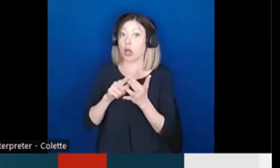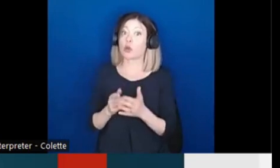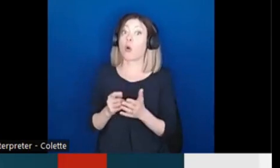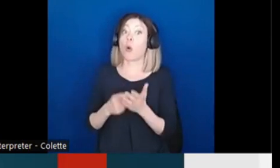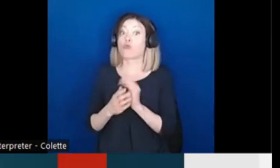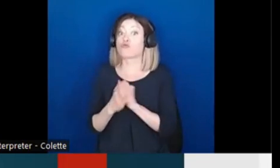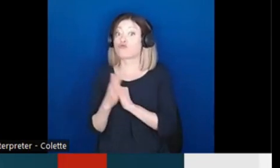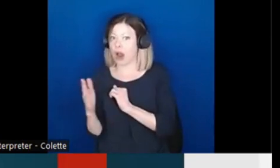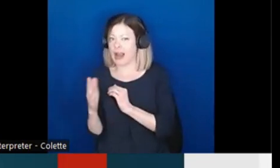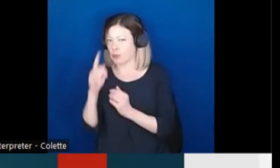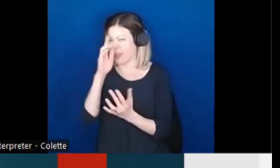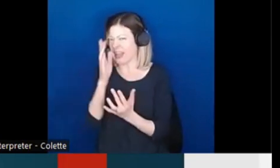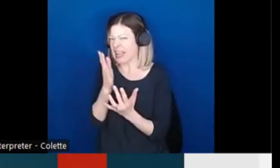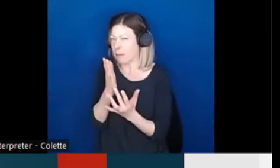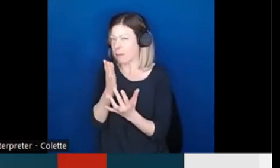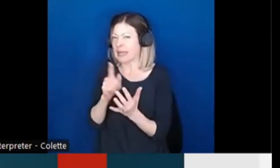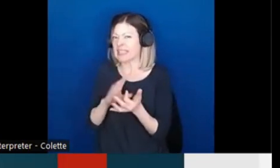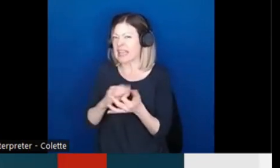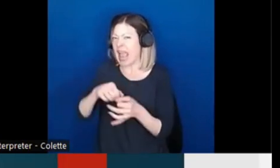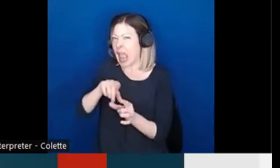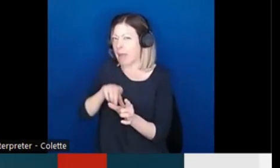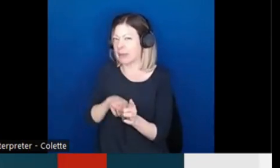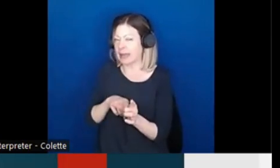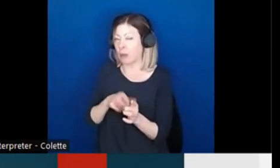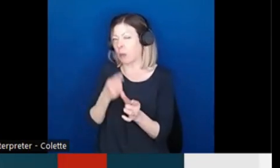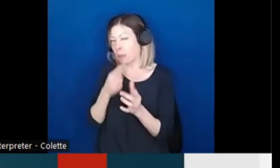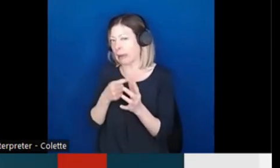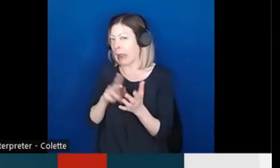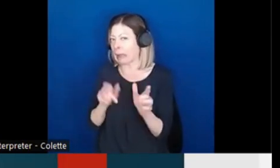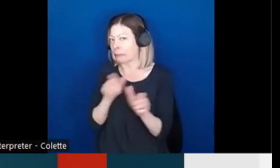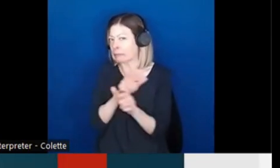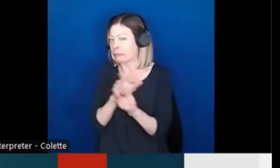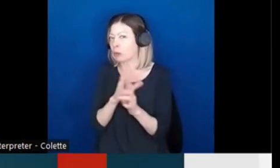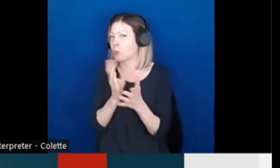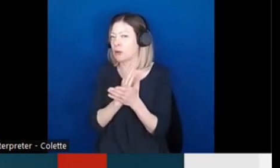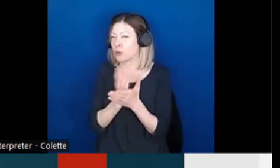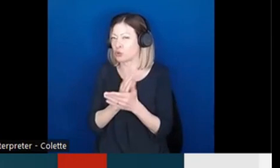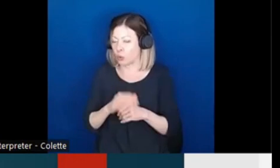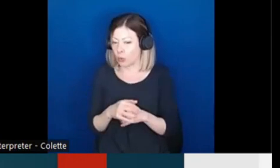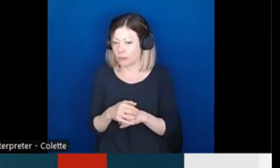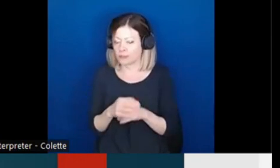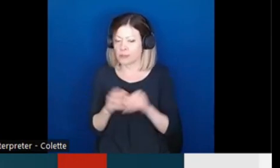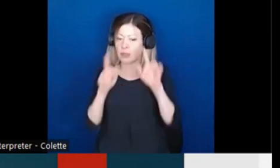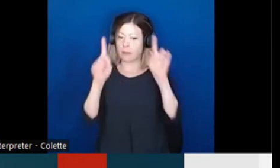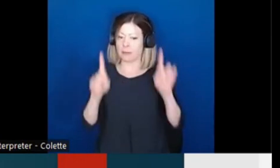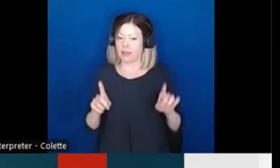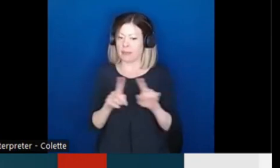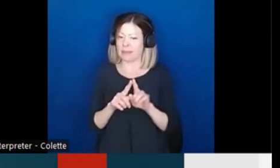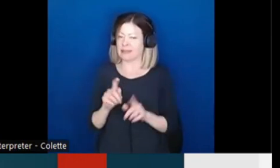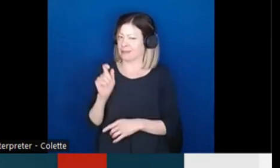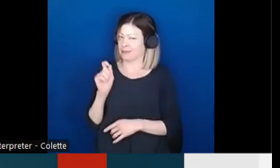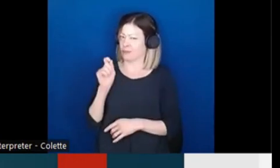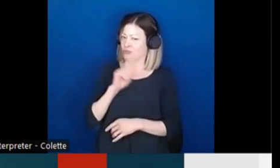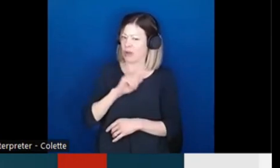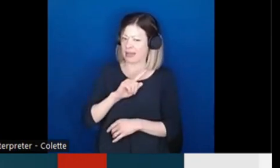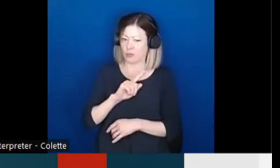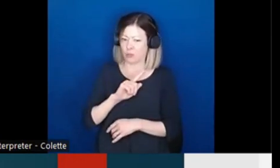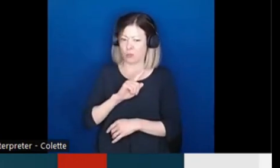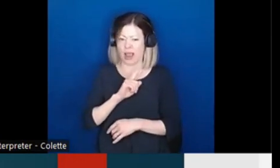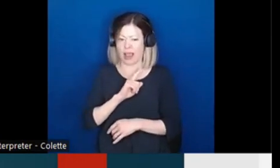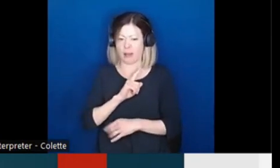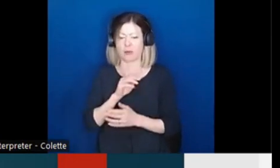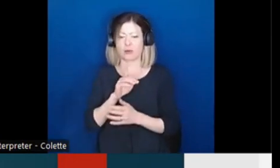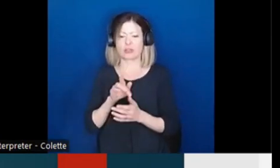we're not completely certain about those two. It's a strange image because in the middle, there's a kind of